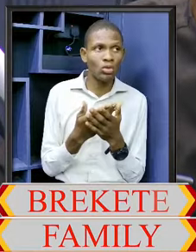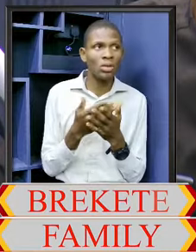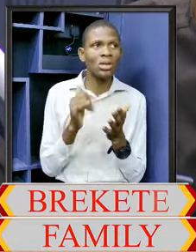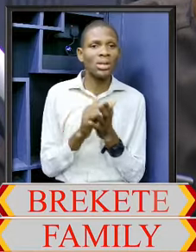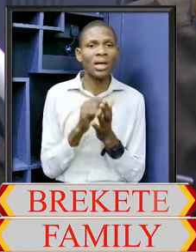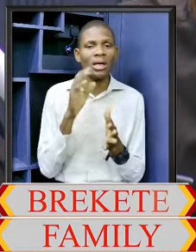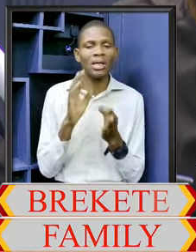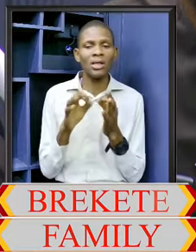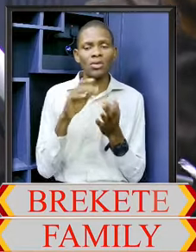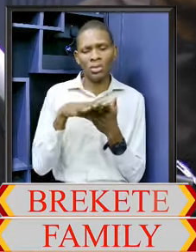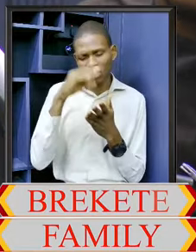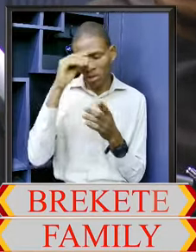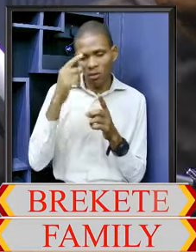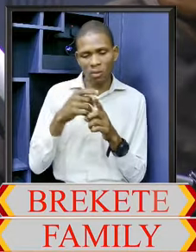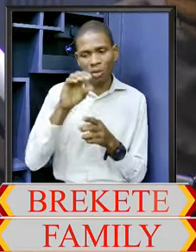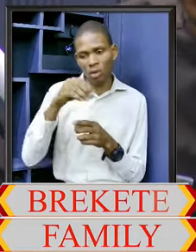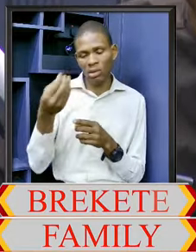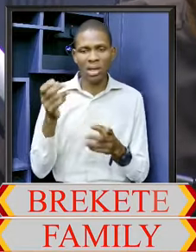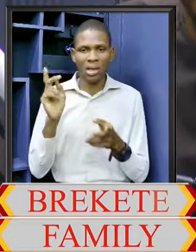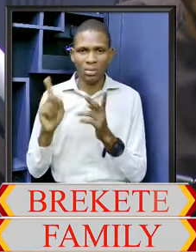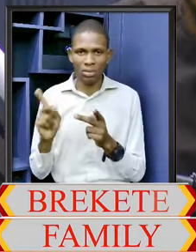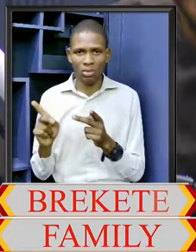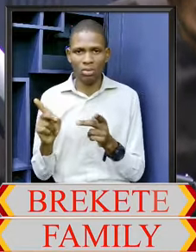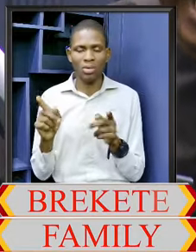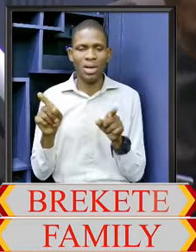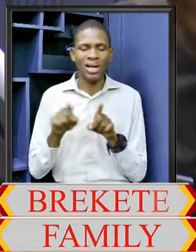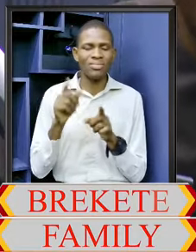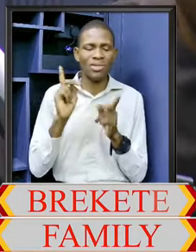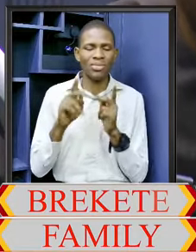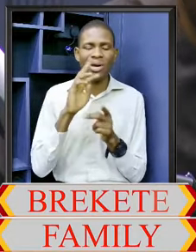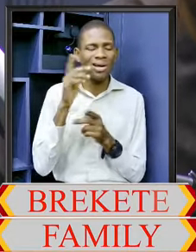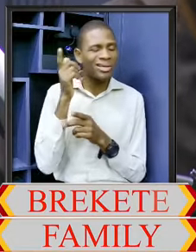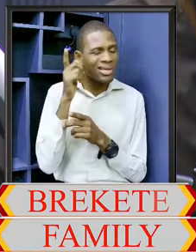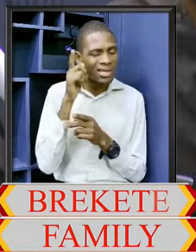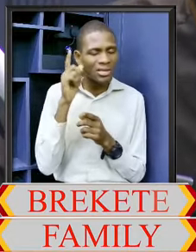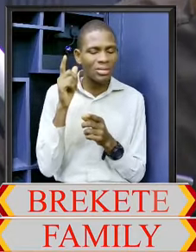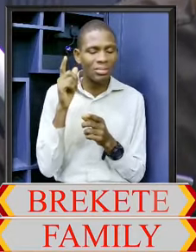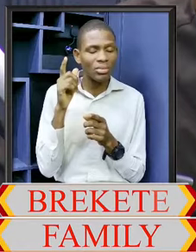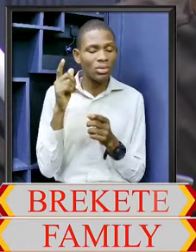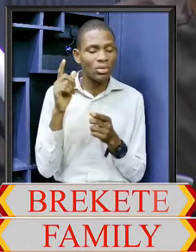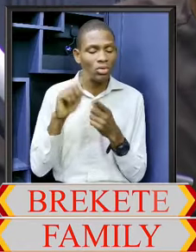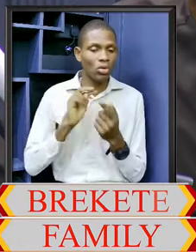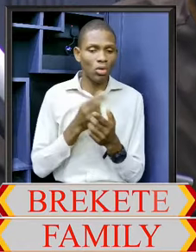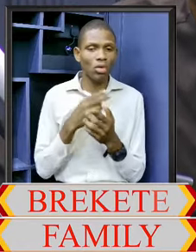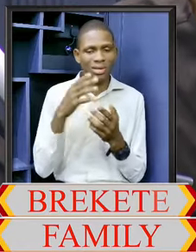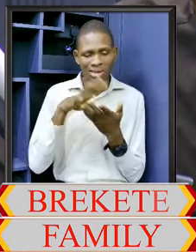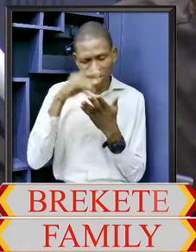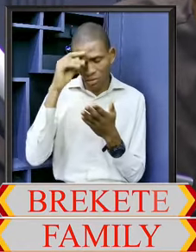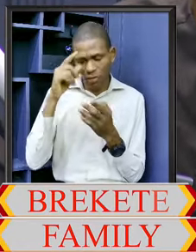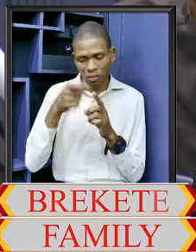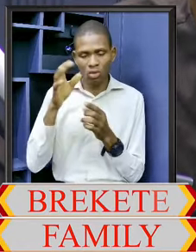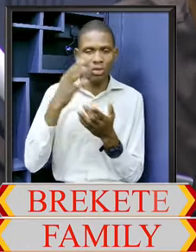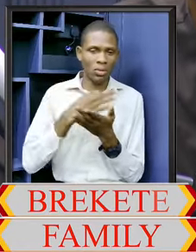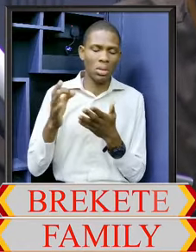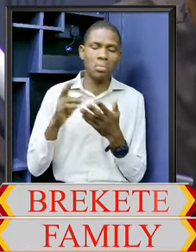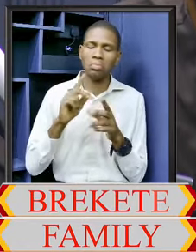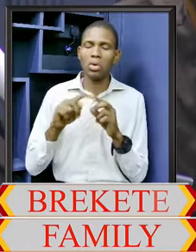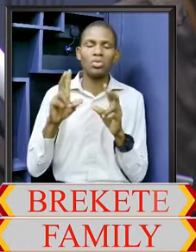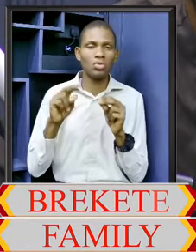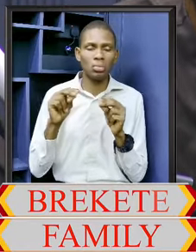other people lesson. As people where they listen to us today, they learn from your own failure. But